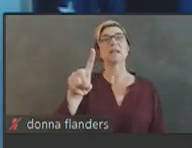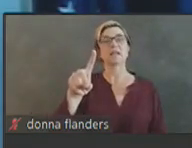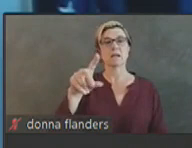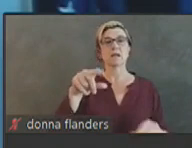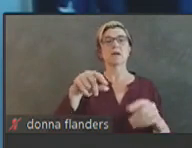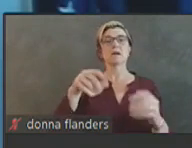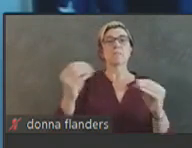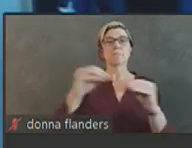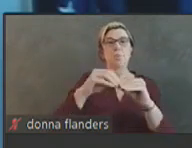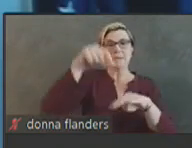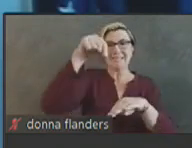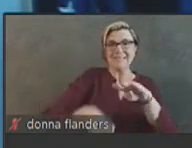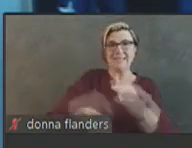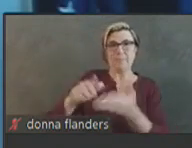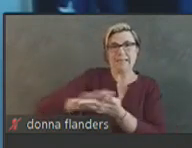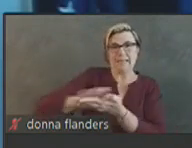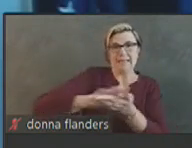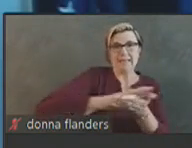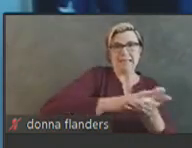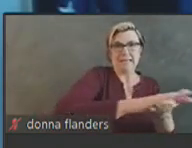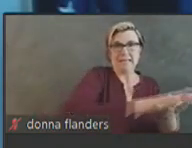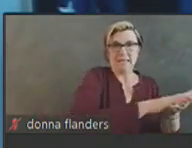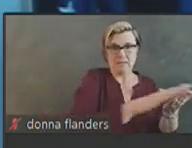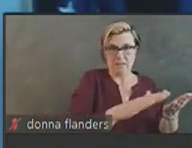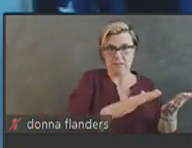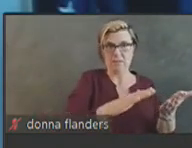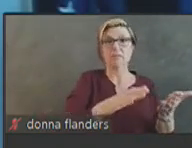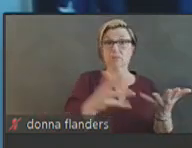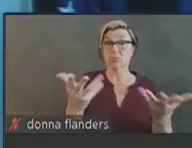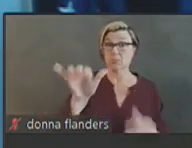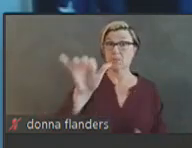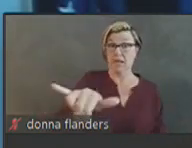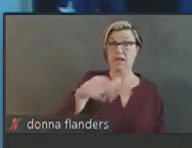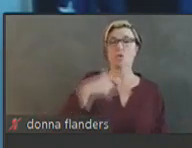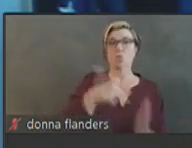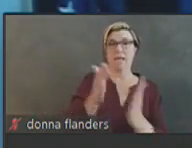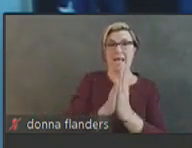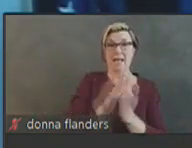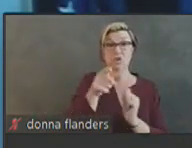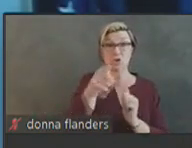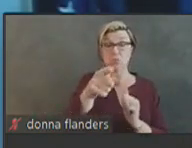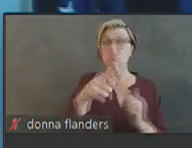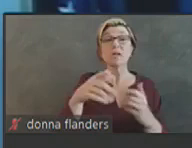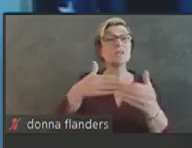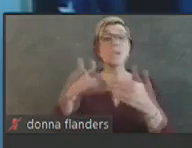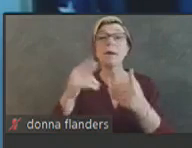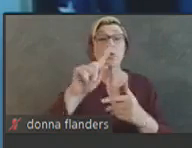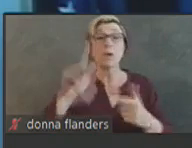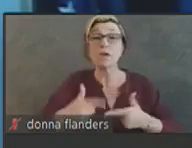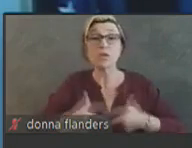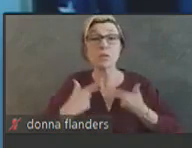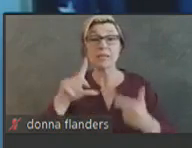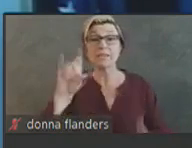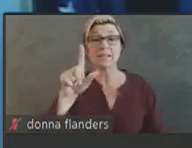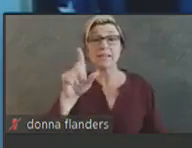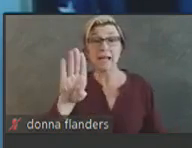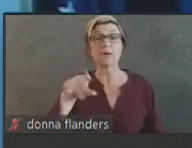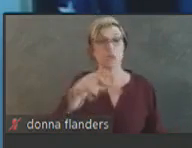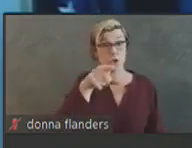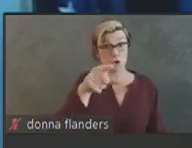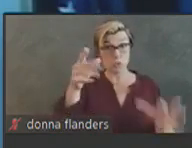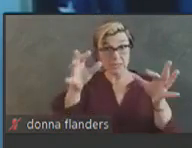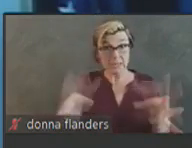protocols. And we would ask that no matter where you are in DeKalb County, if you are reopening your business or